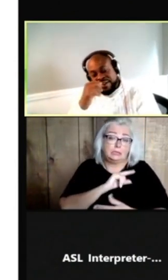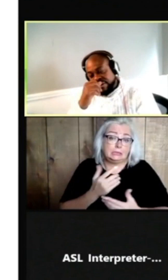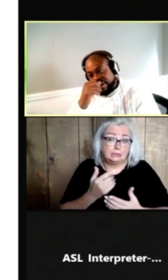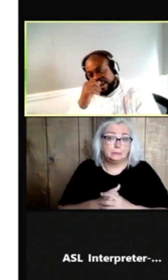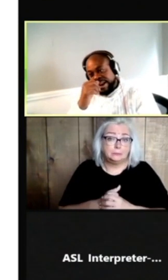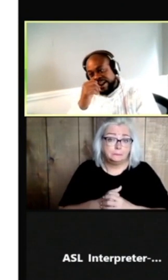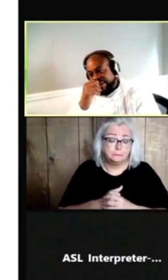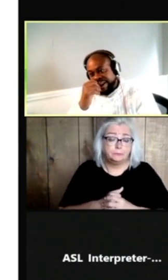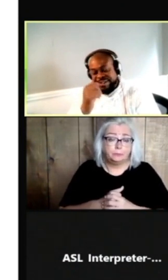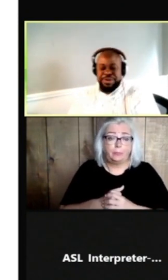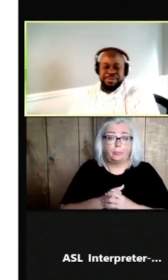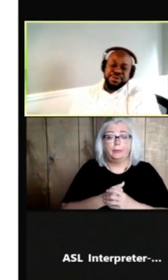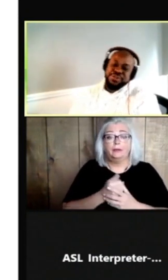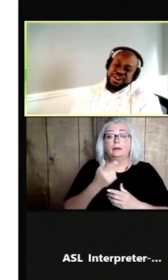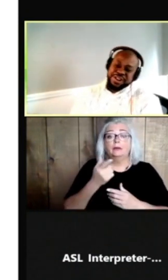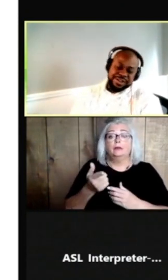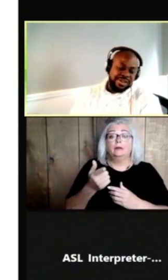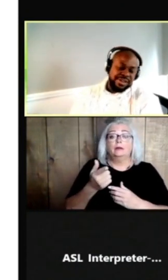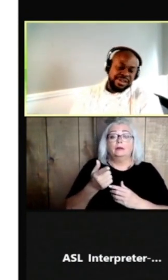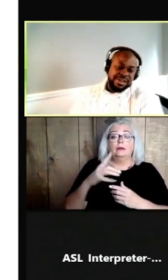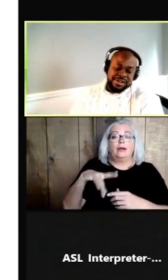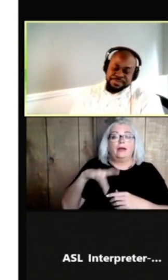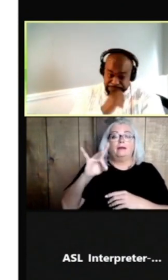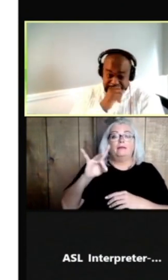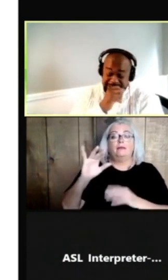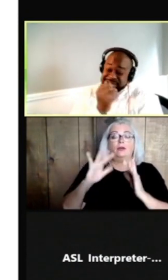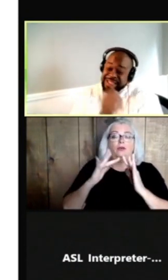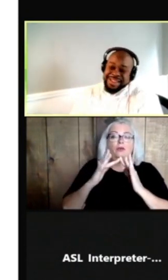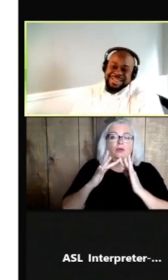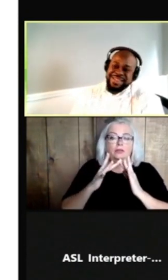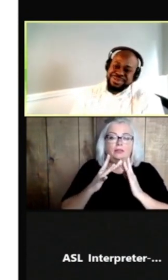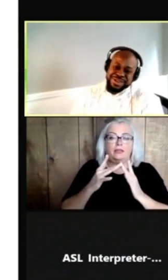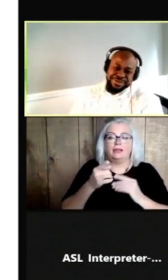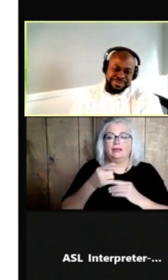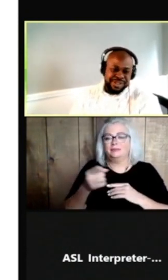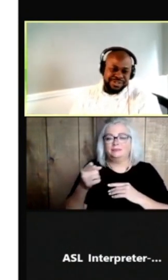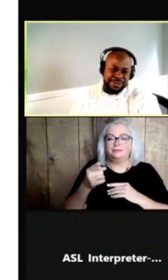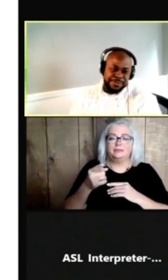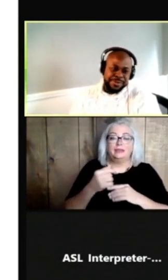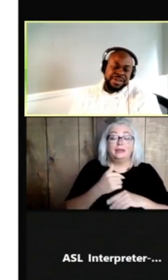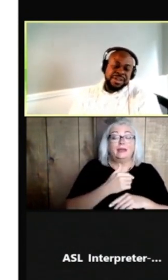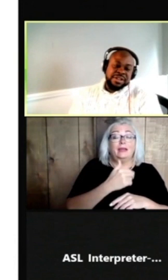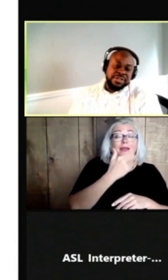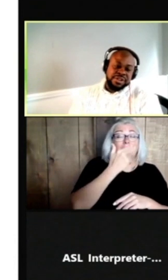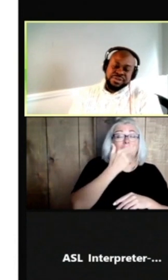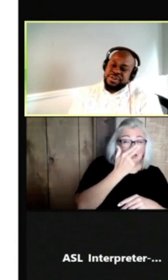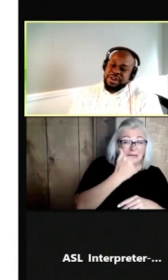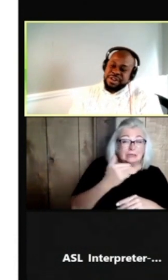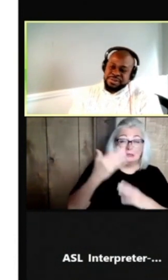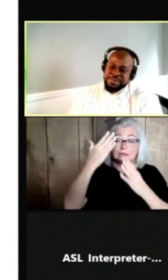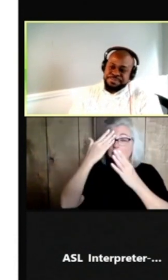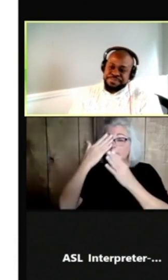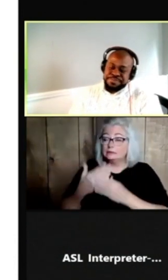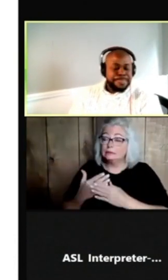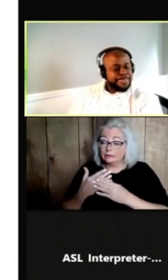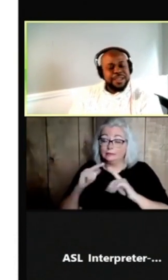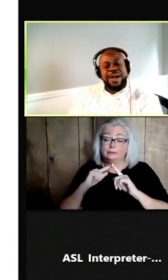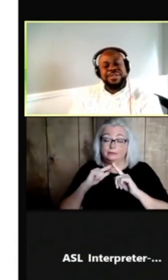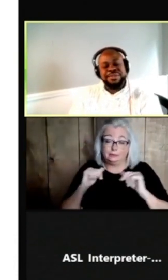Now, I found this online and I find it to be both funny and sad at the same time. And so there's a news